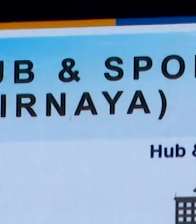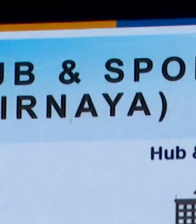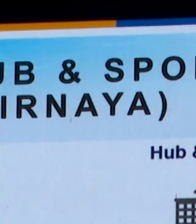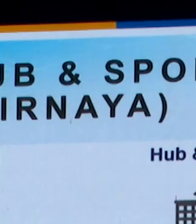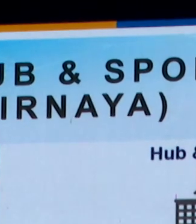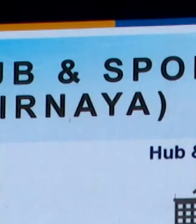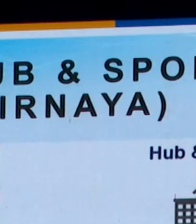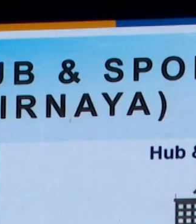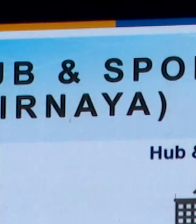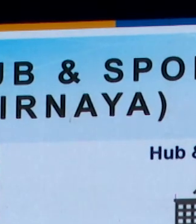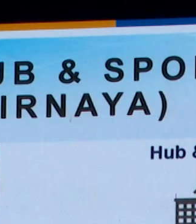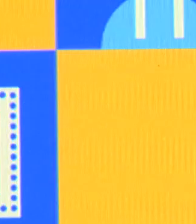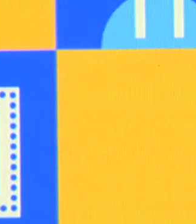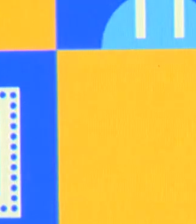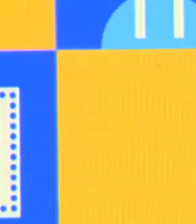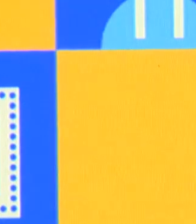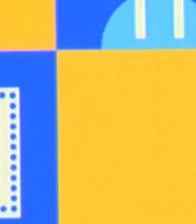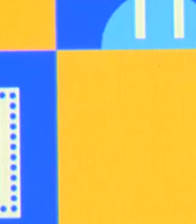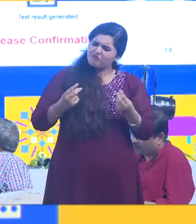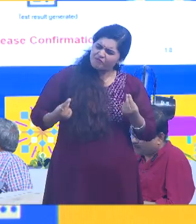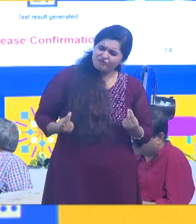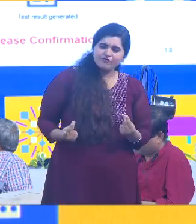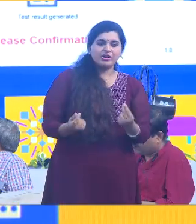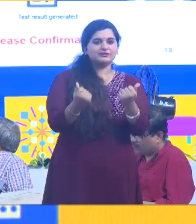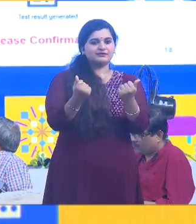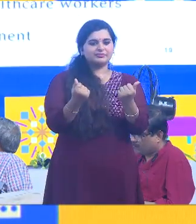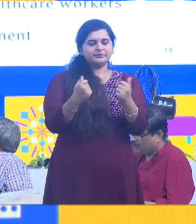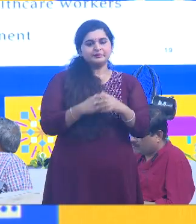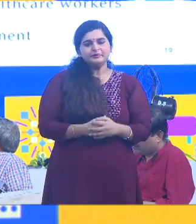faster, but we need to make it fastest. Next one.